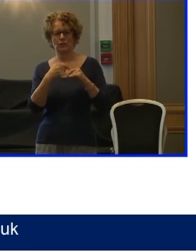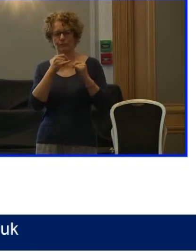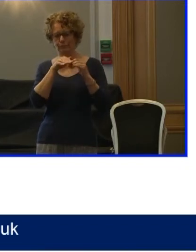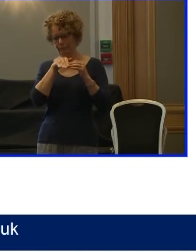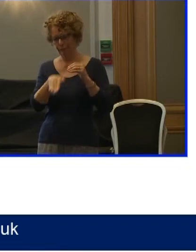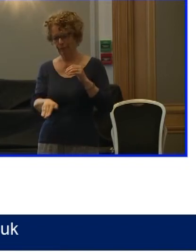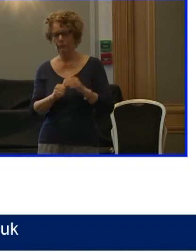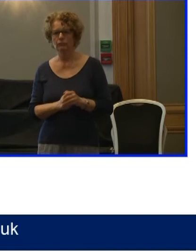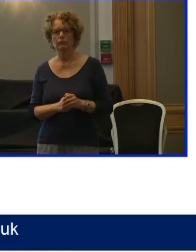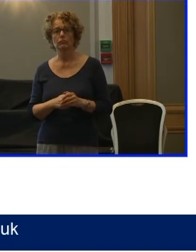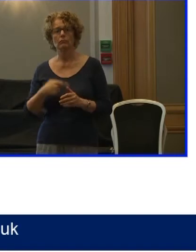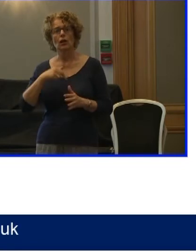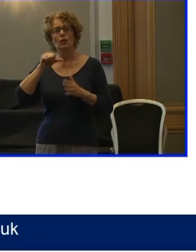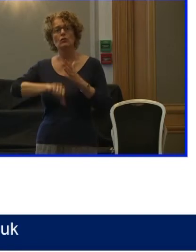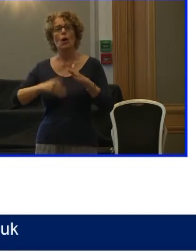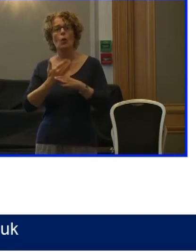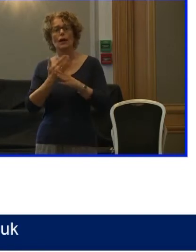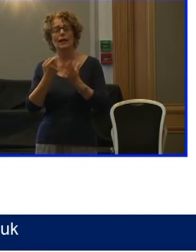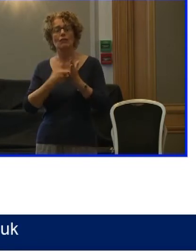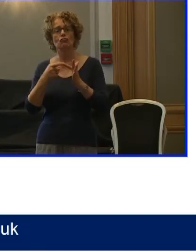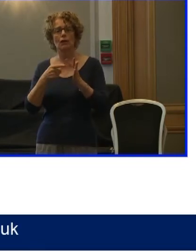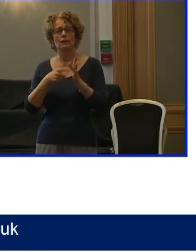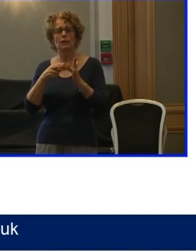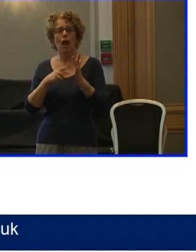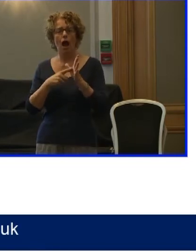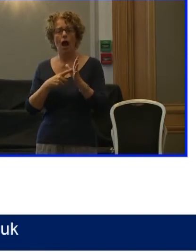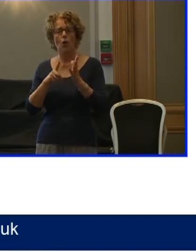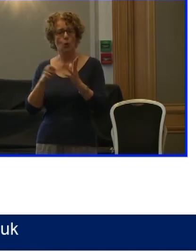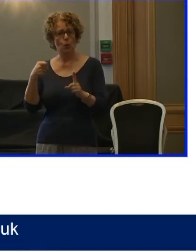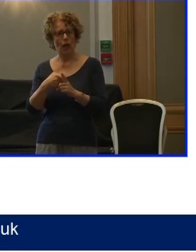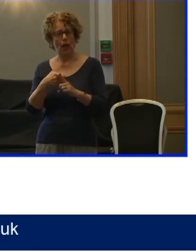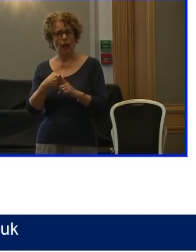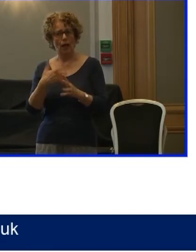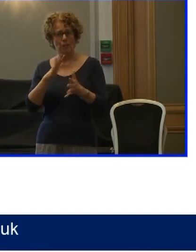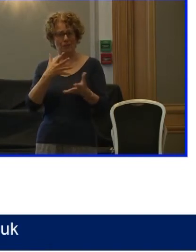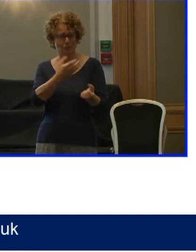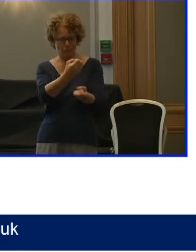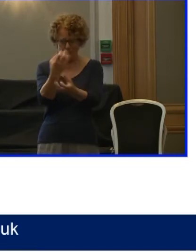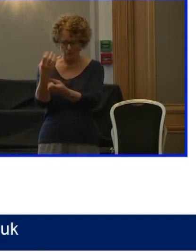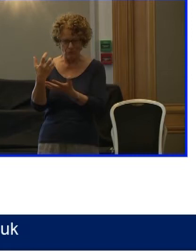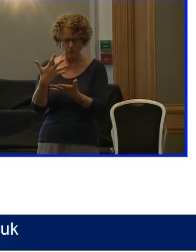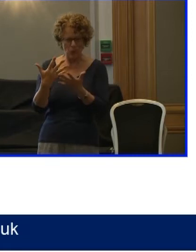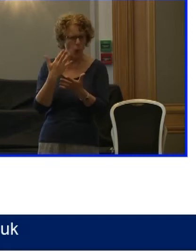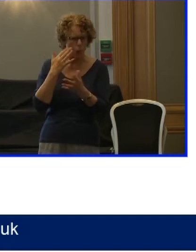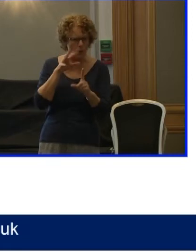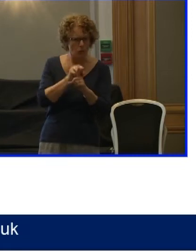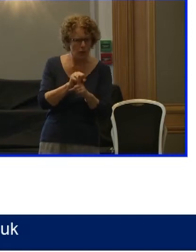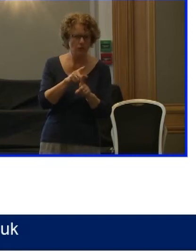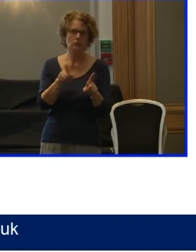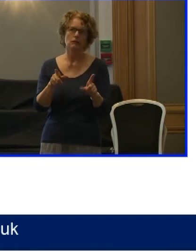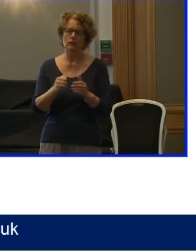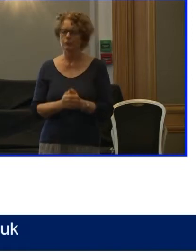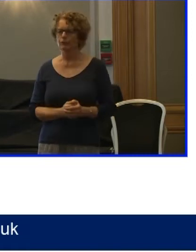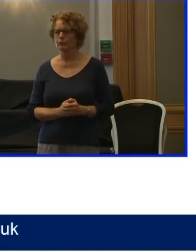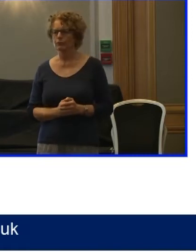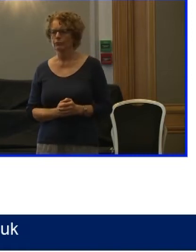Ever since I started at Retina UK, I've been receiving anecdotal stories about point of diagnosis. One of our